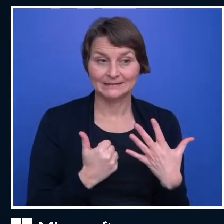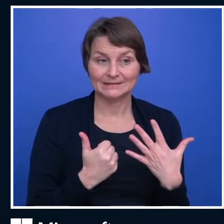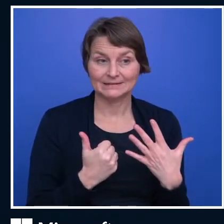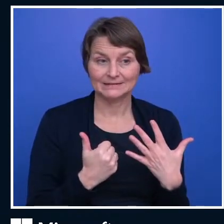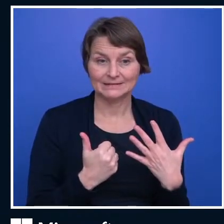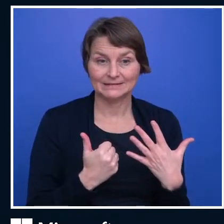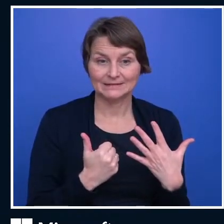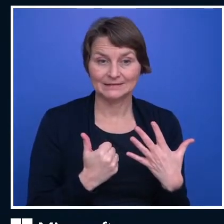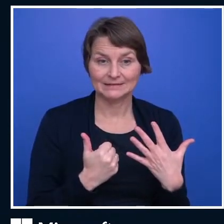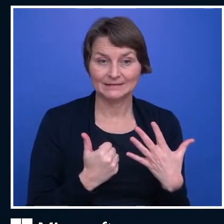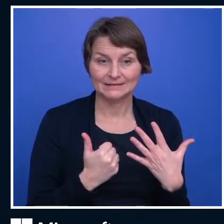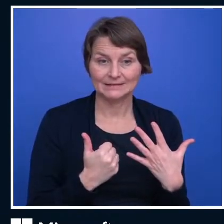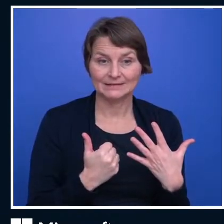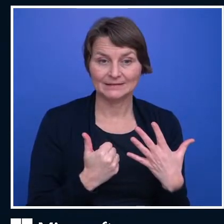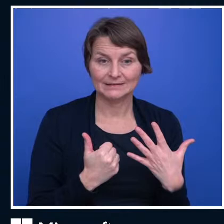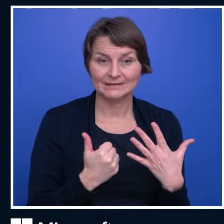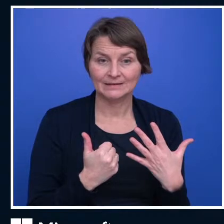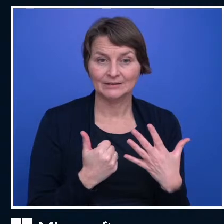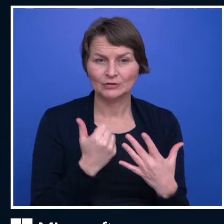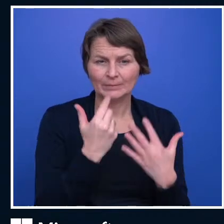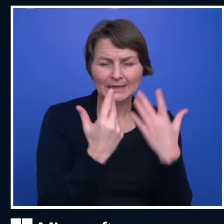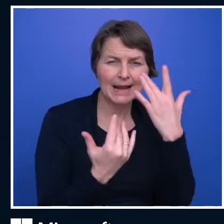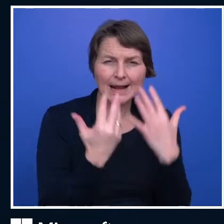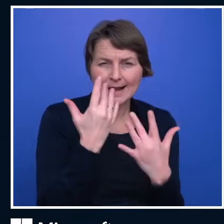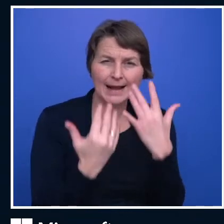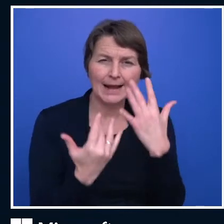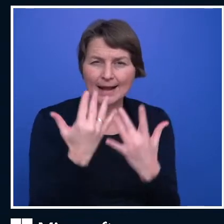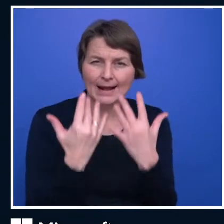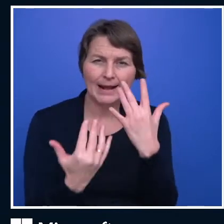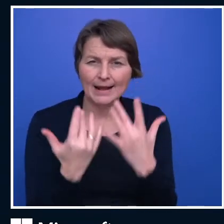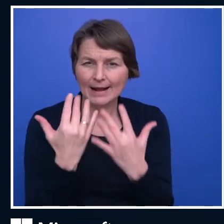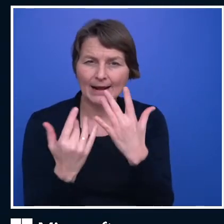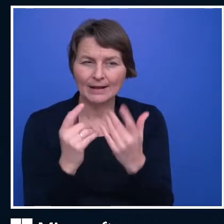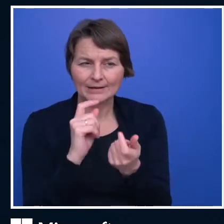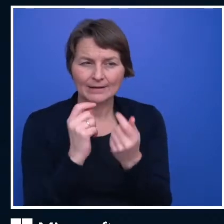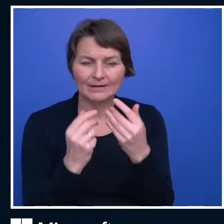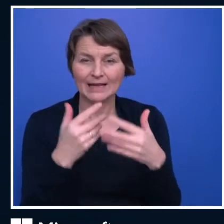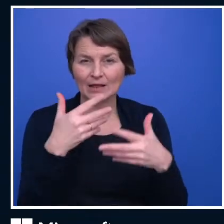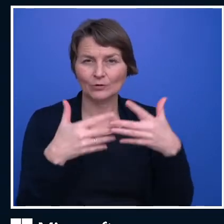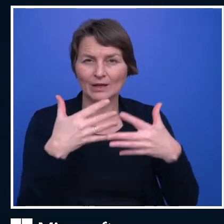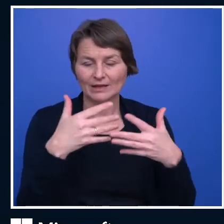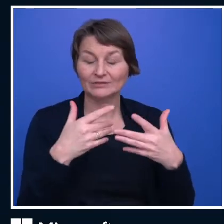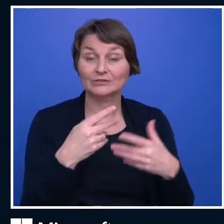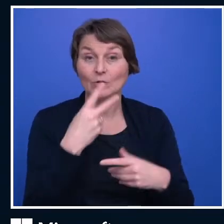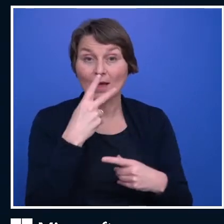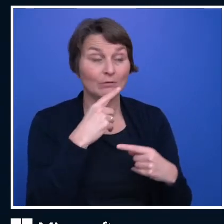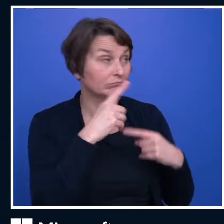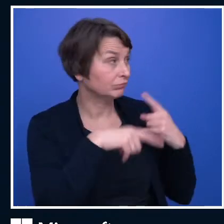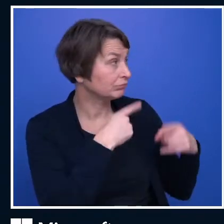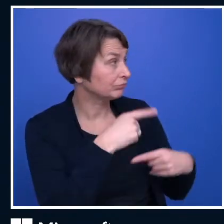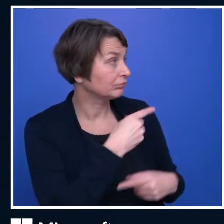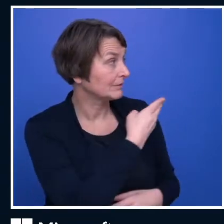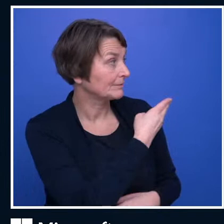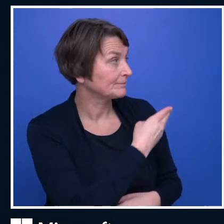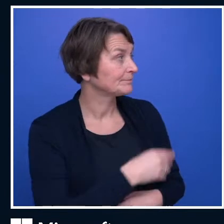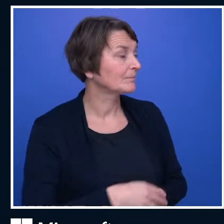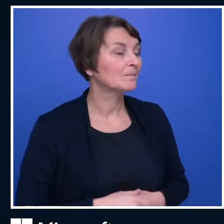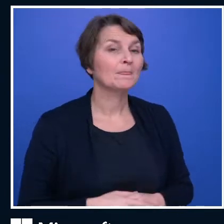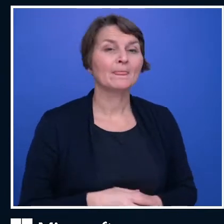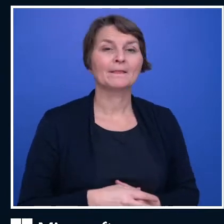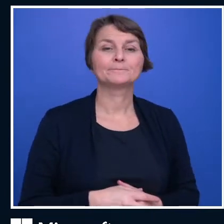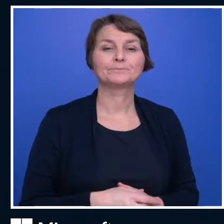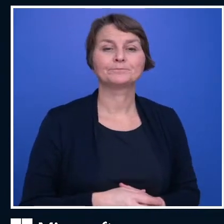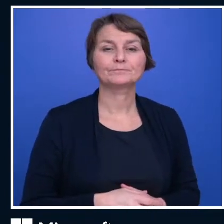just performing a couple of data transformations right over here. Nothing great over here too. Splitting the